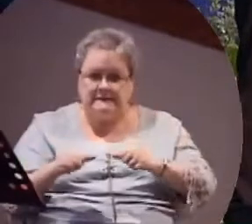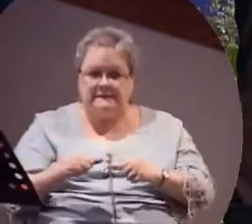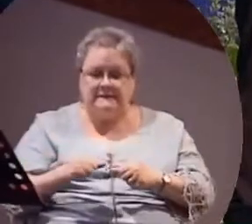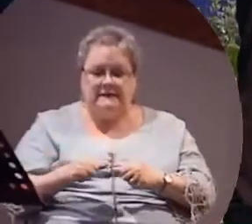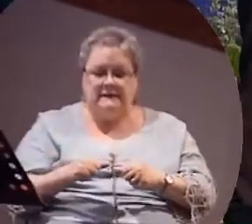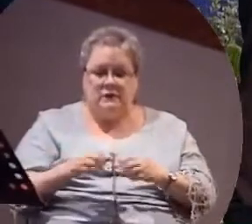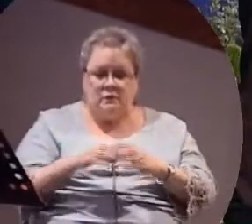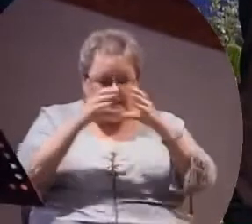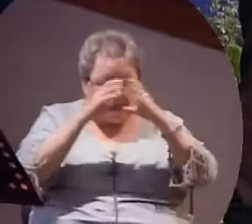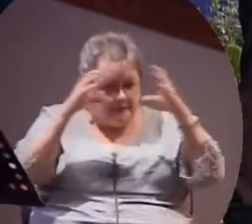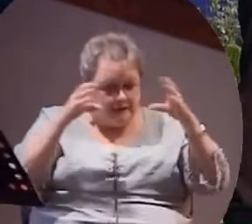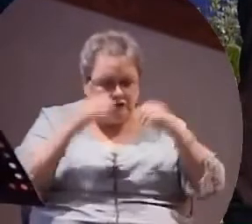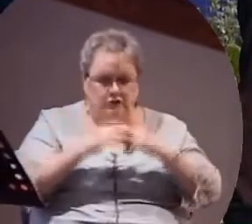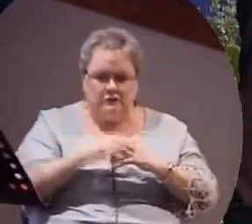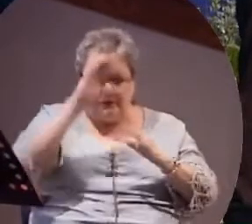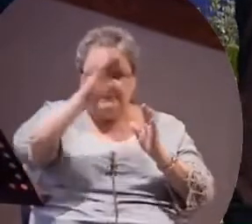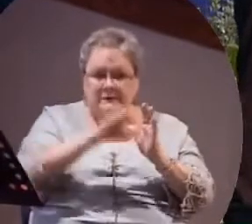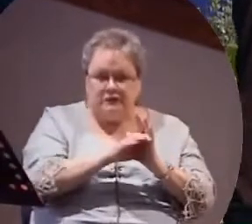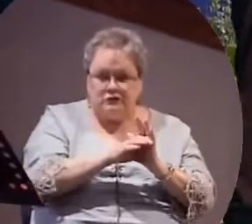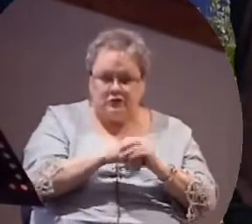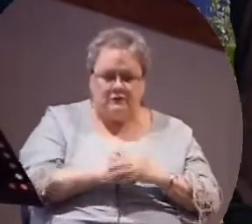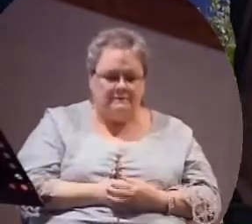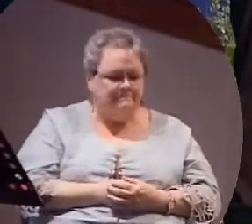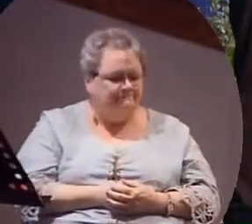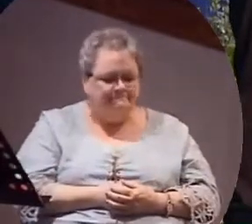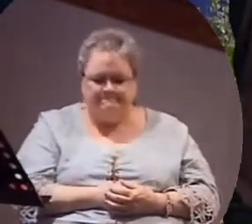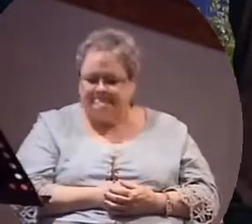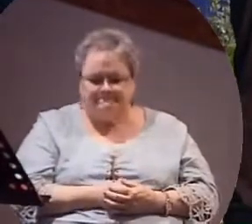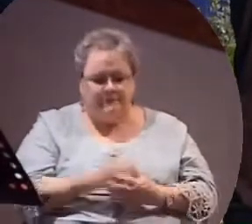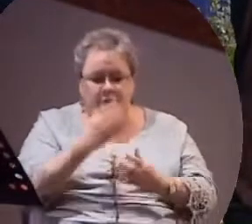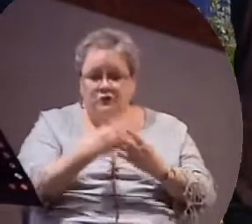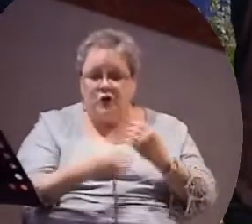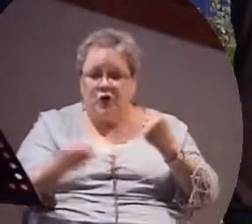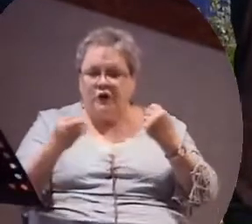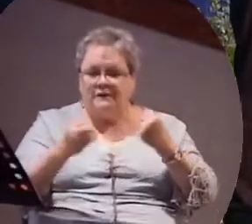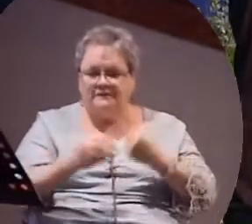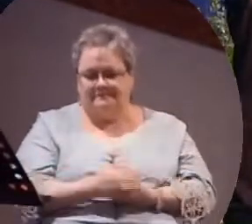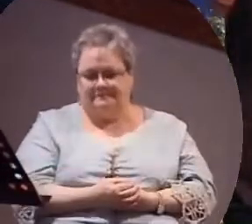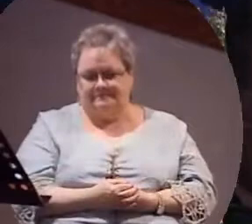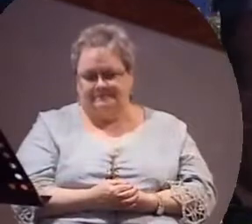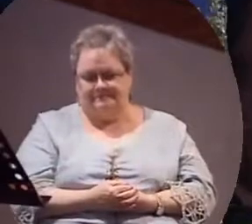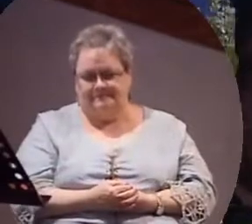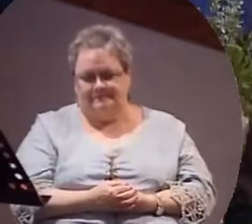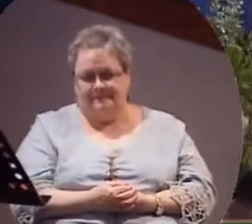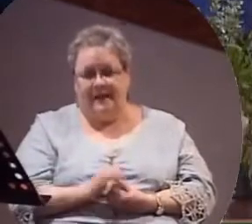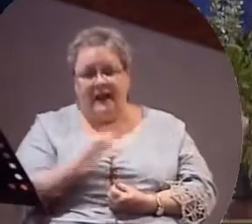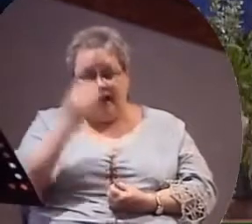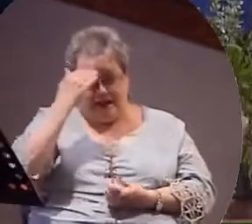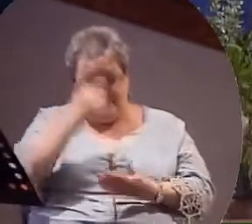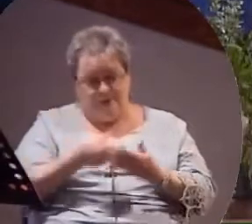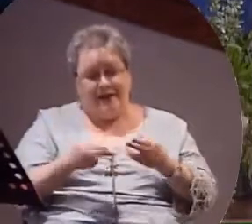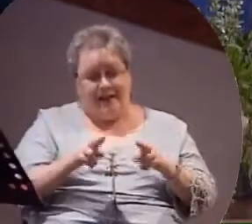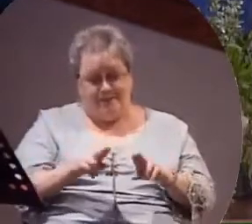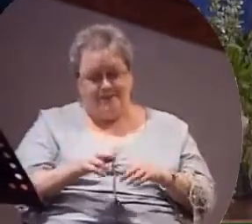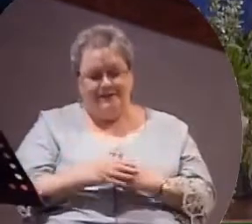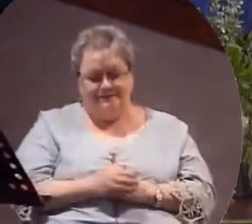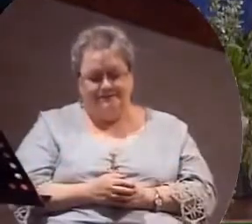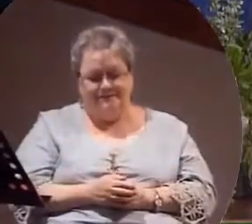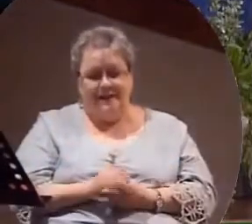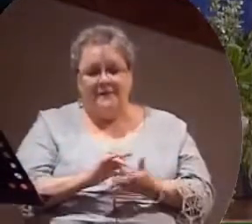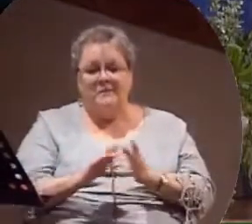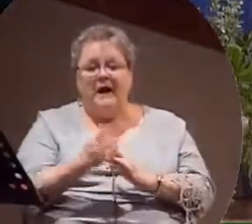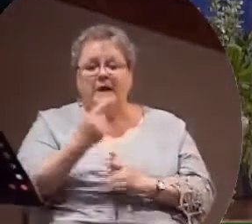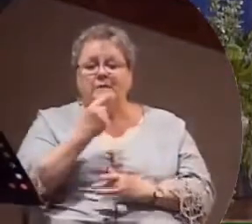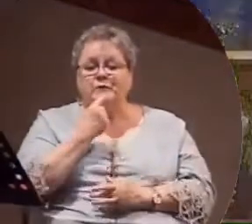old Brother Such? But he was gone. I know what happened to him. For the